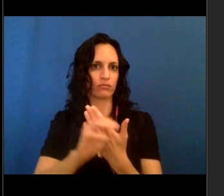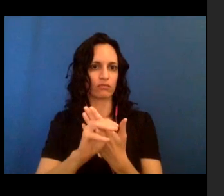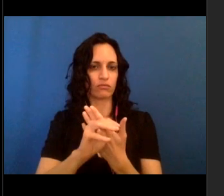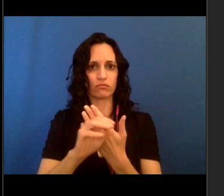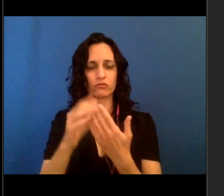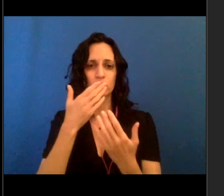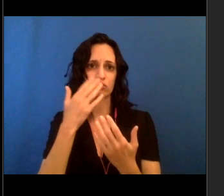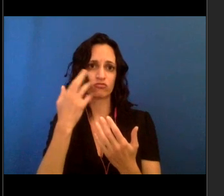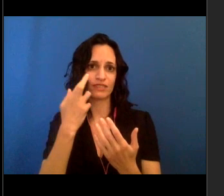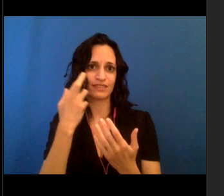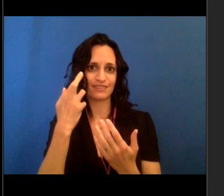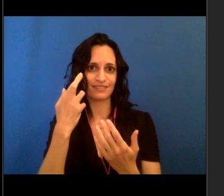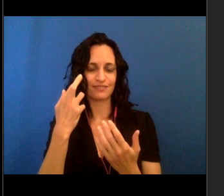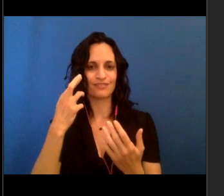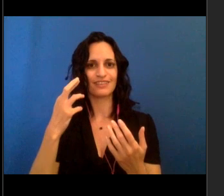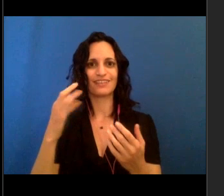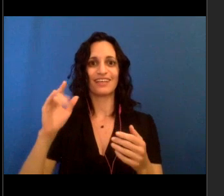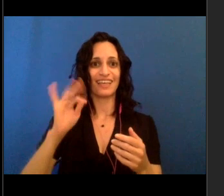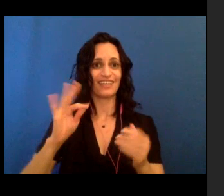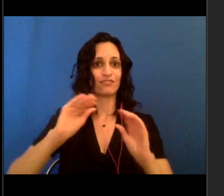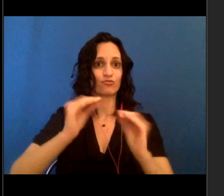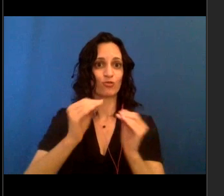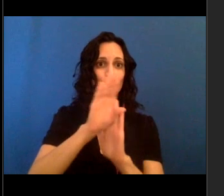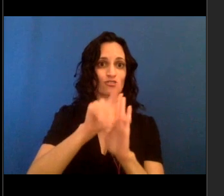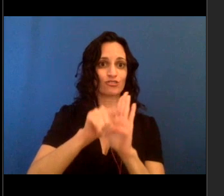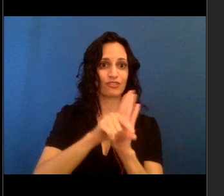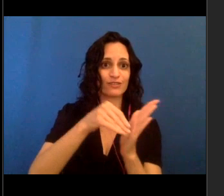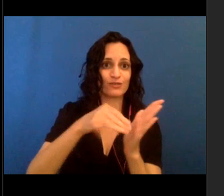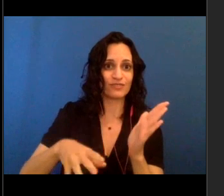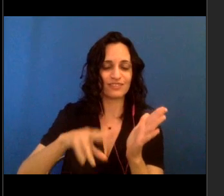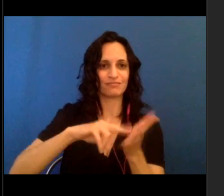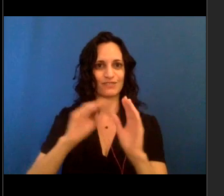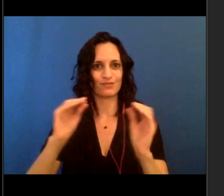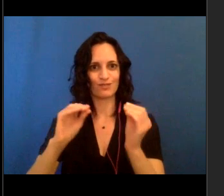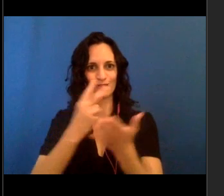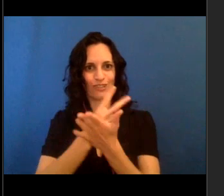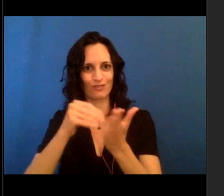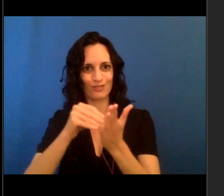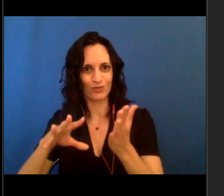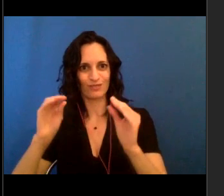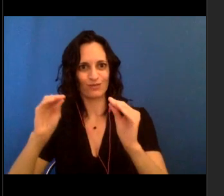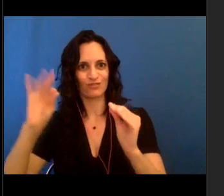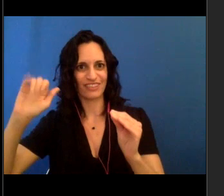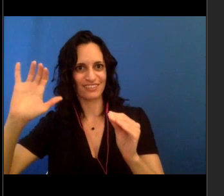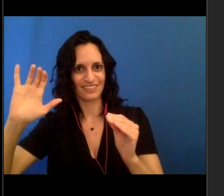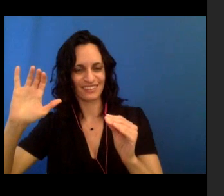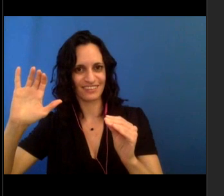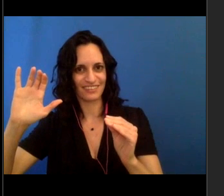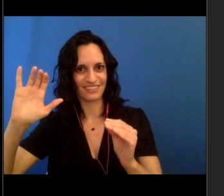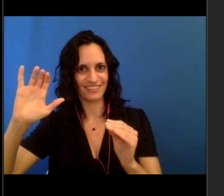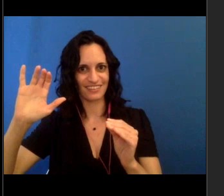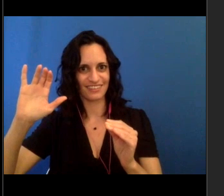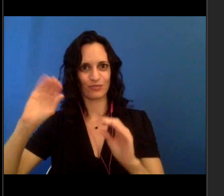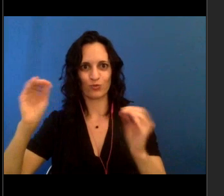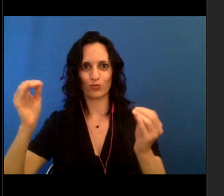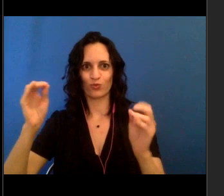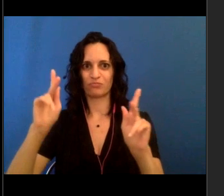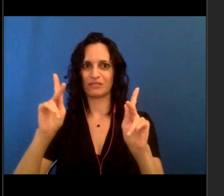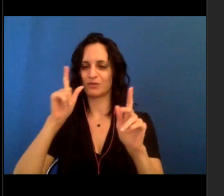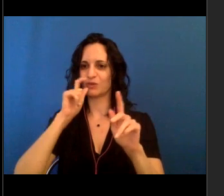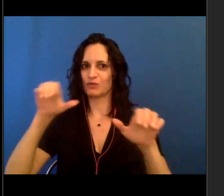linguistics faculty or grad students without linguistics undergrads, and I say linguistics broadly speaking, people doing language